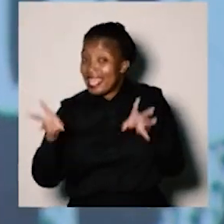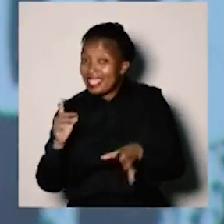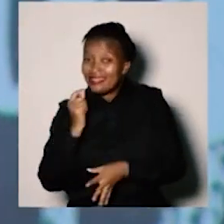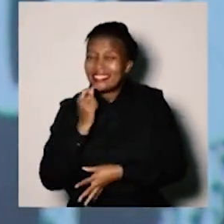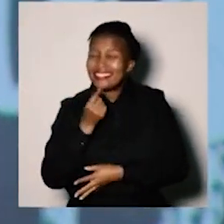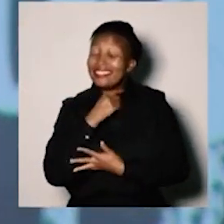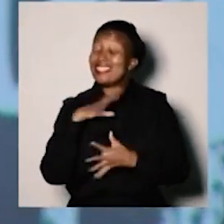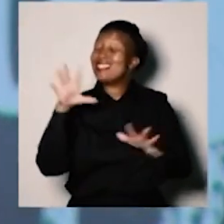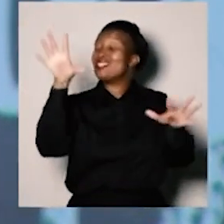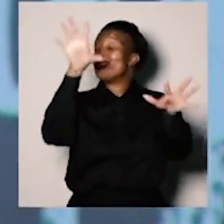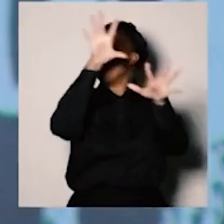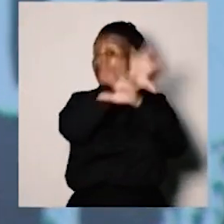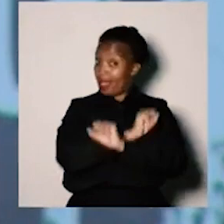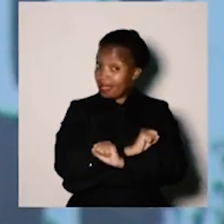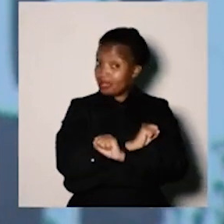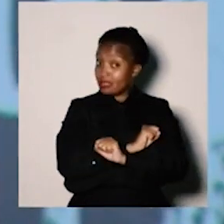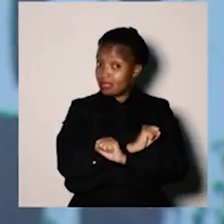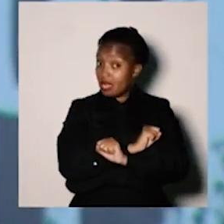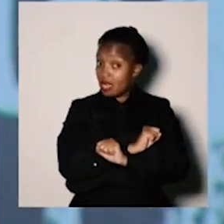tonight.